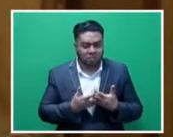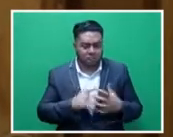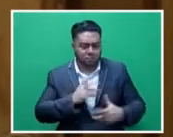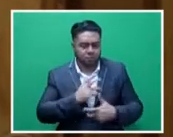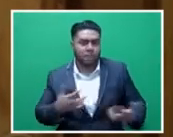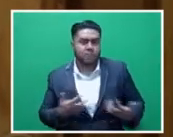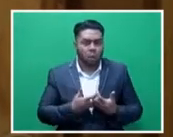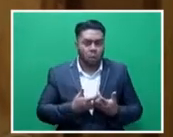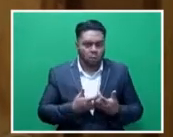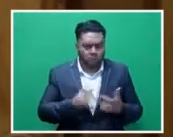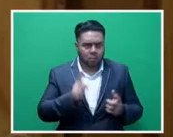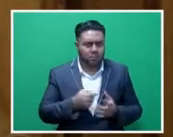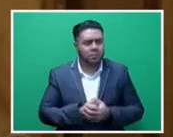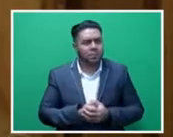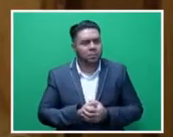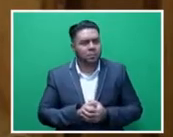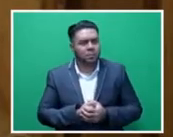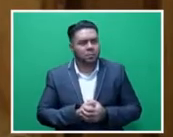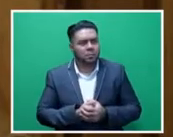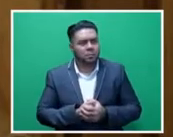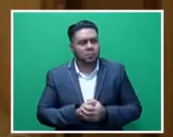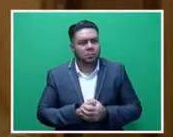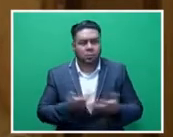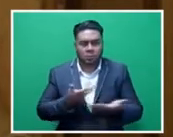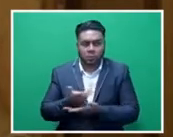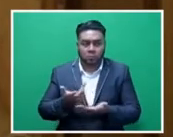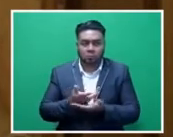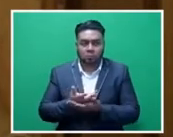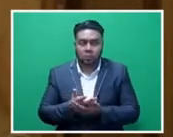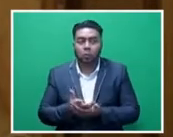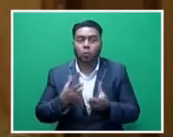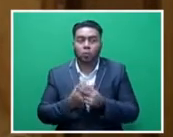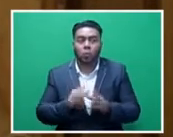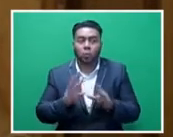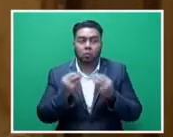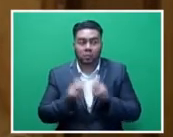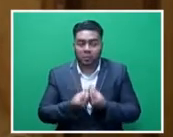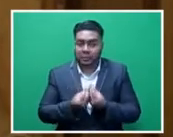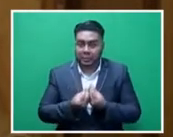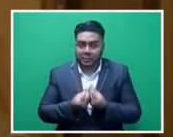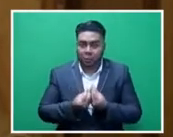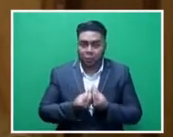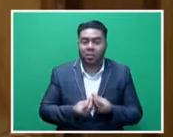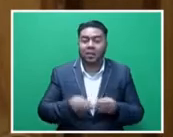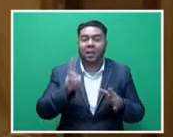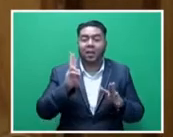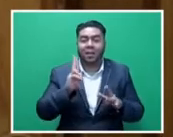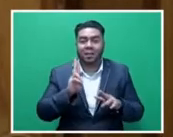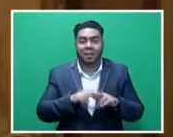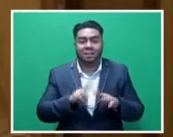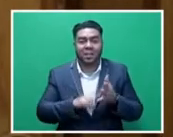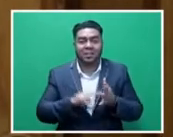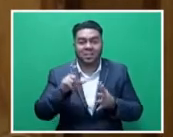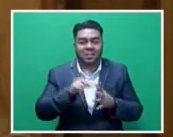Honorable Minister of Economy with his team consulted with these organizations at the NCBD complex. These ensured